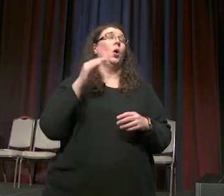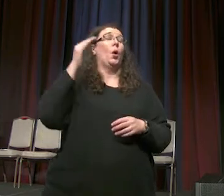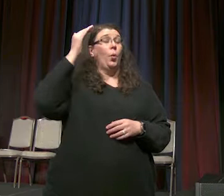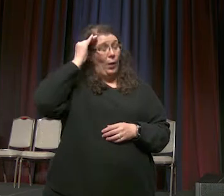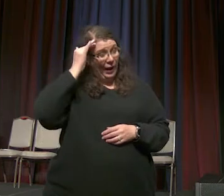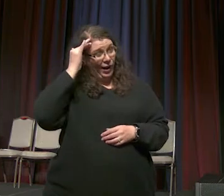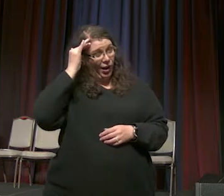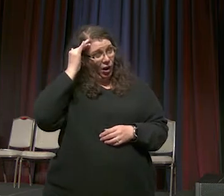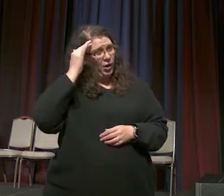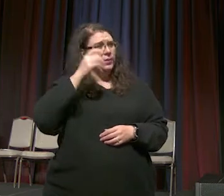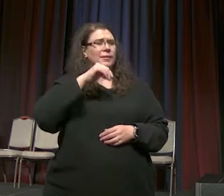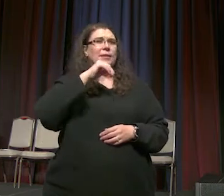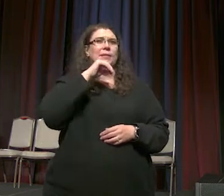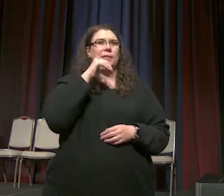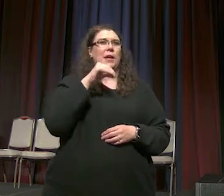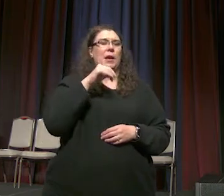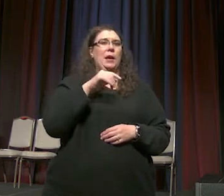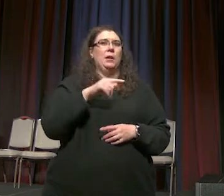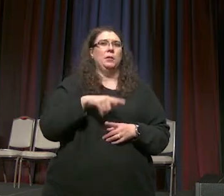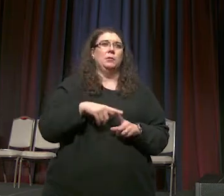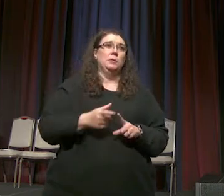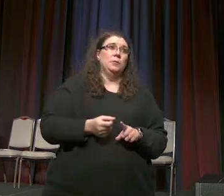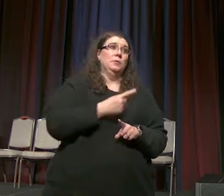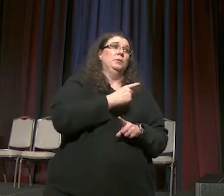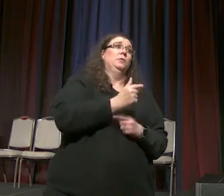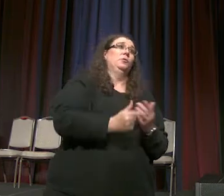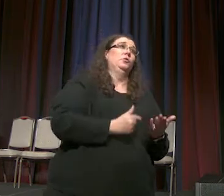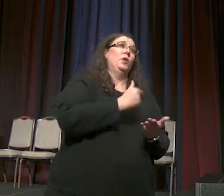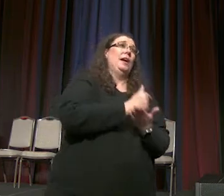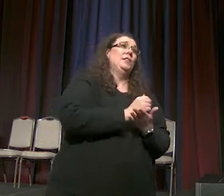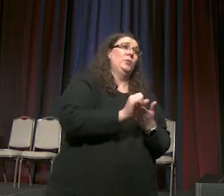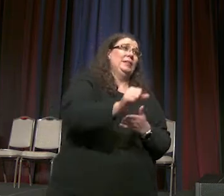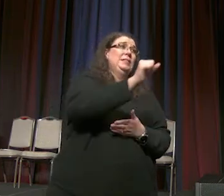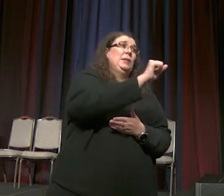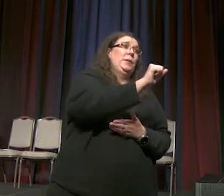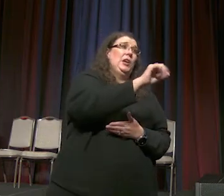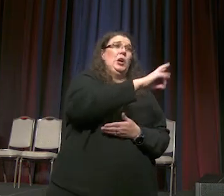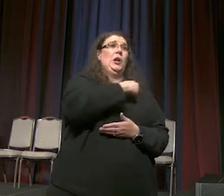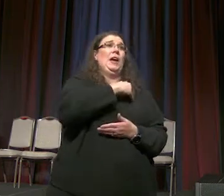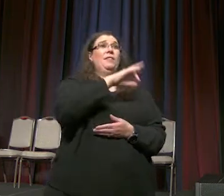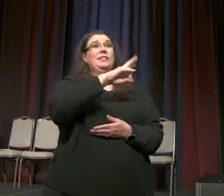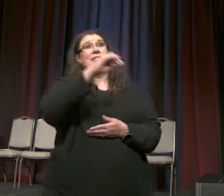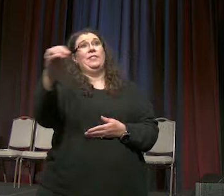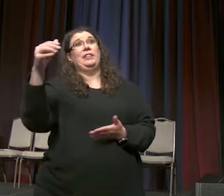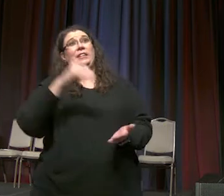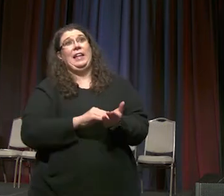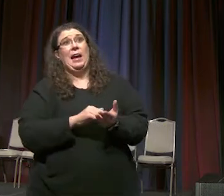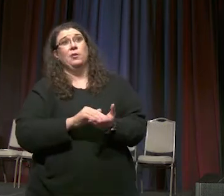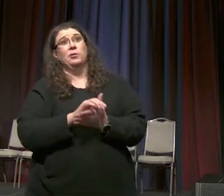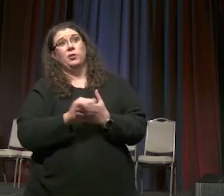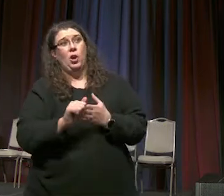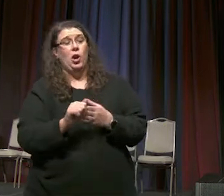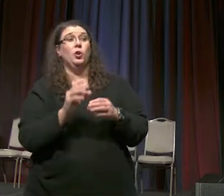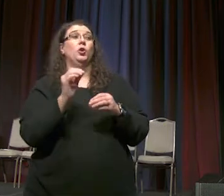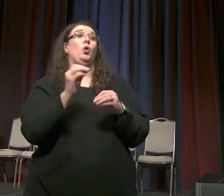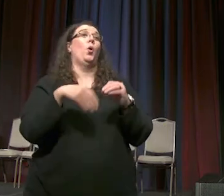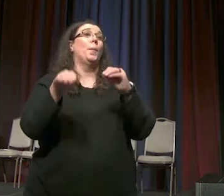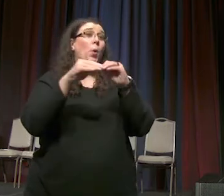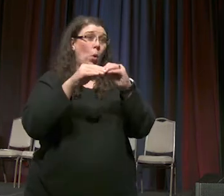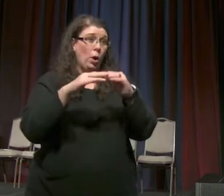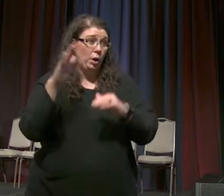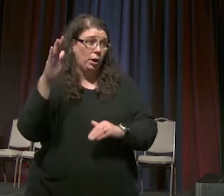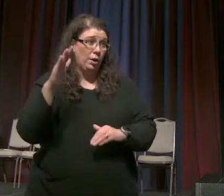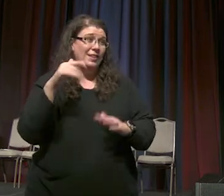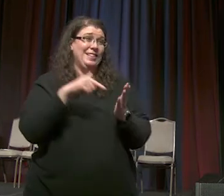is not unusual to graduate from seminary with $70,000 or more in debt. And